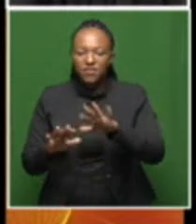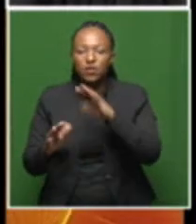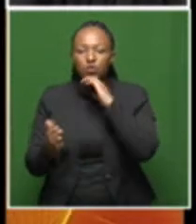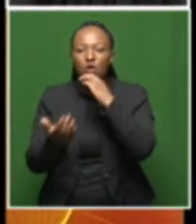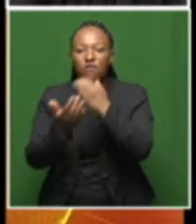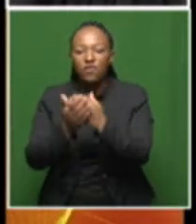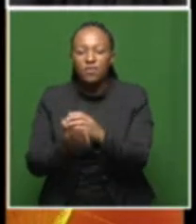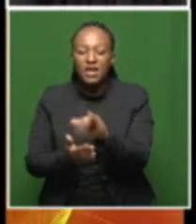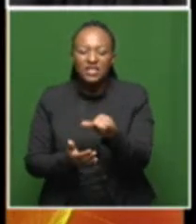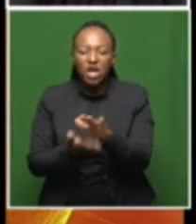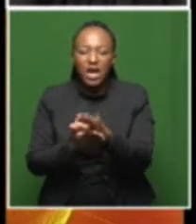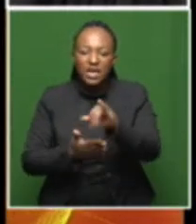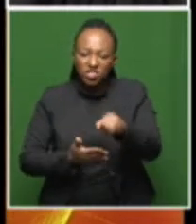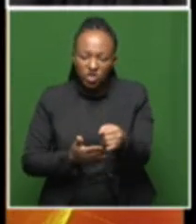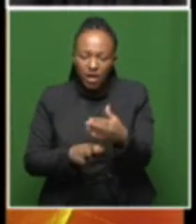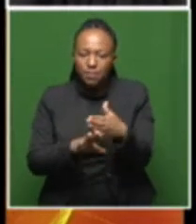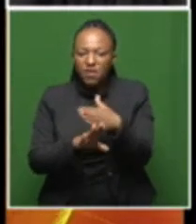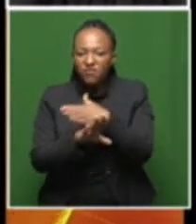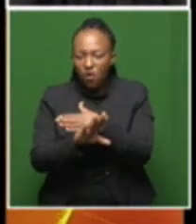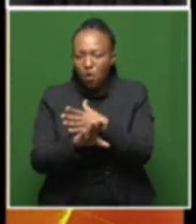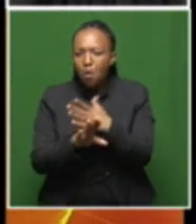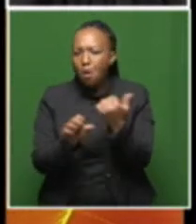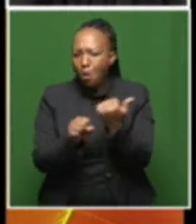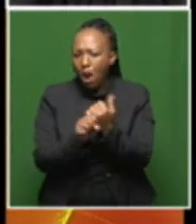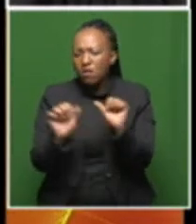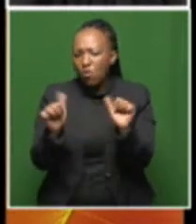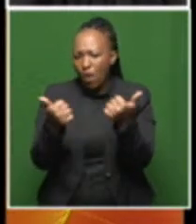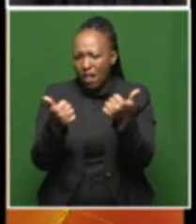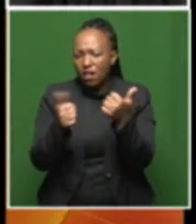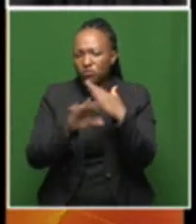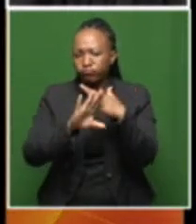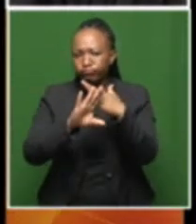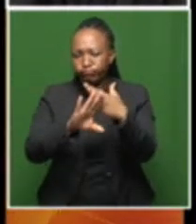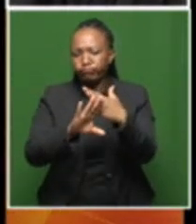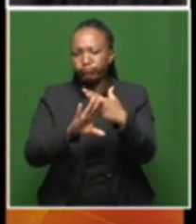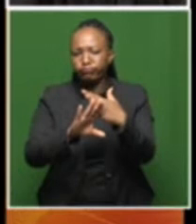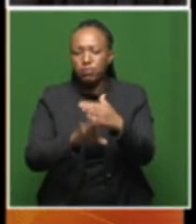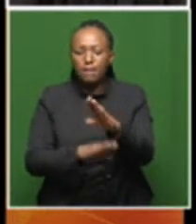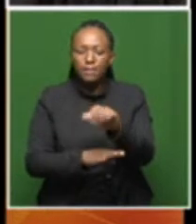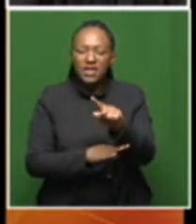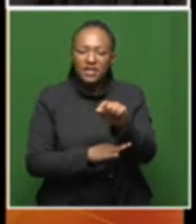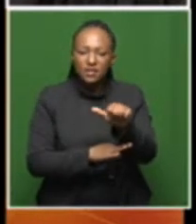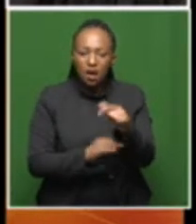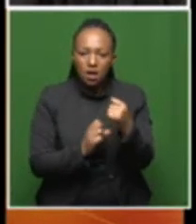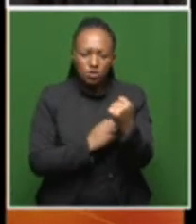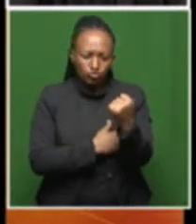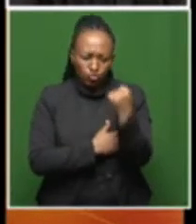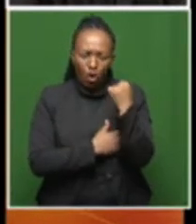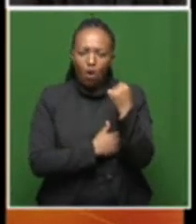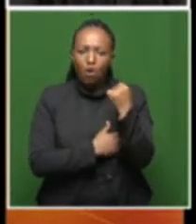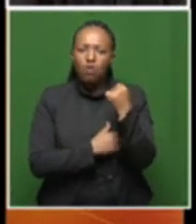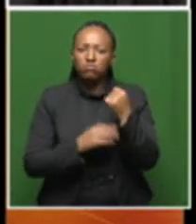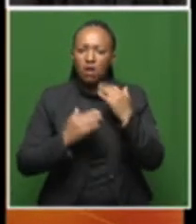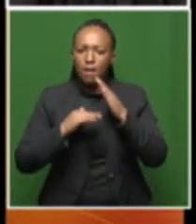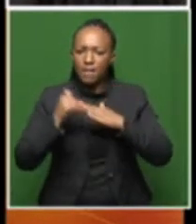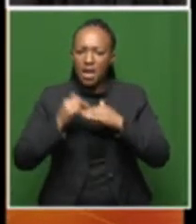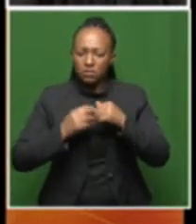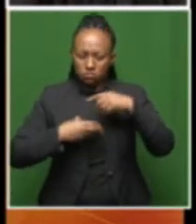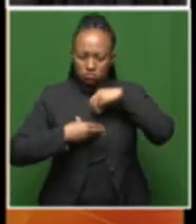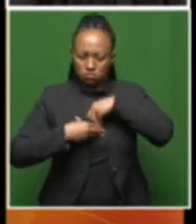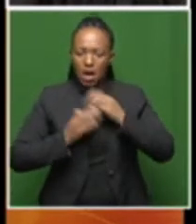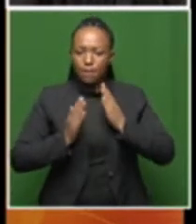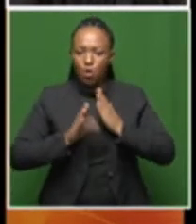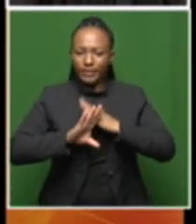that the J&J, which was already effective against the Beta variant, has stronger antibodies against the Delta